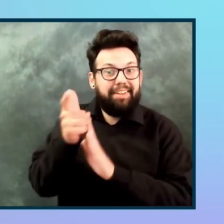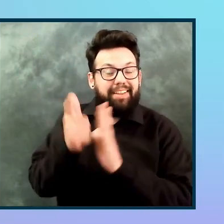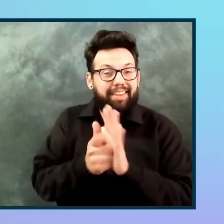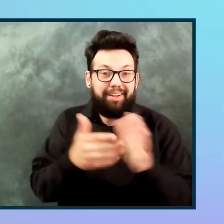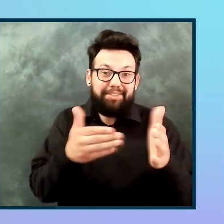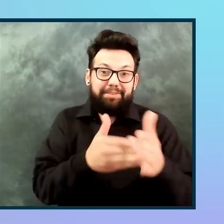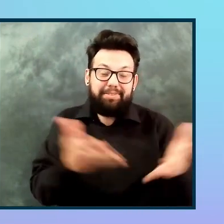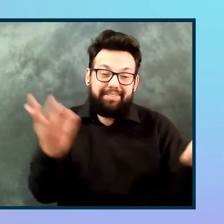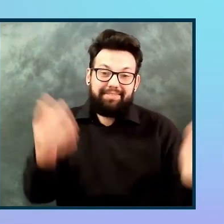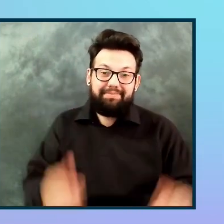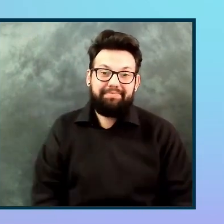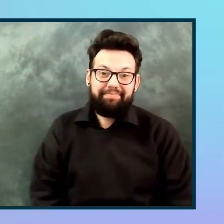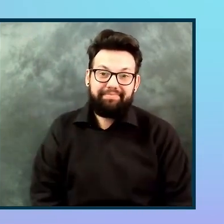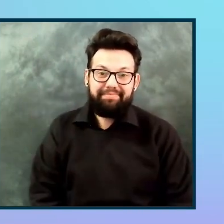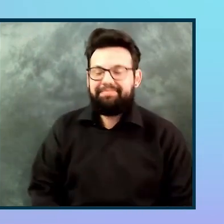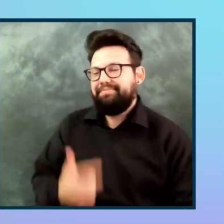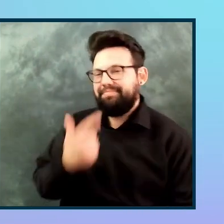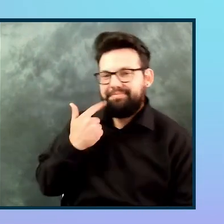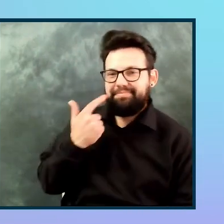the